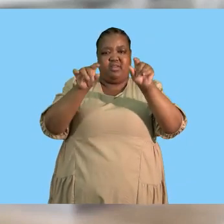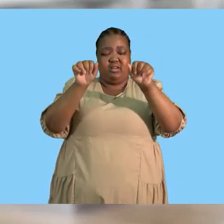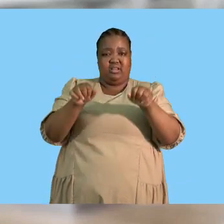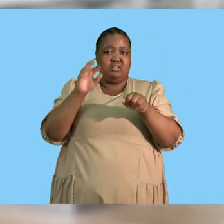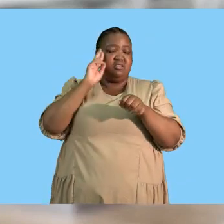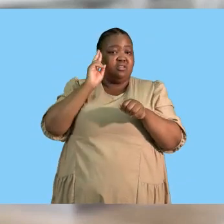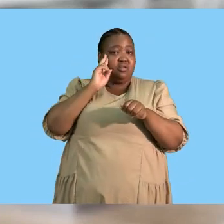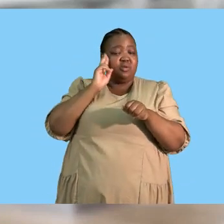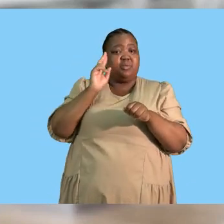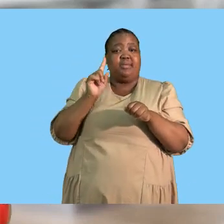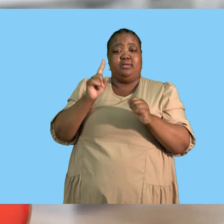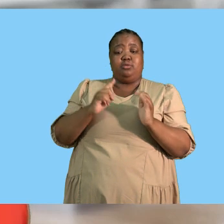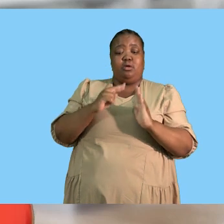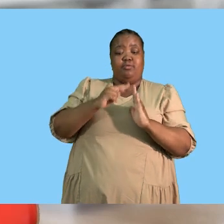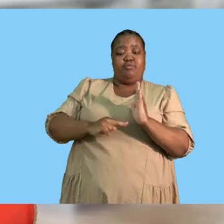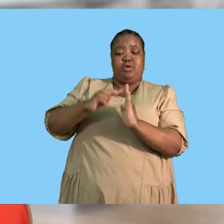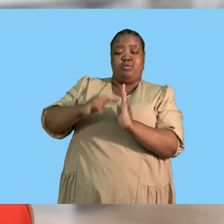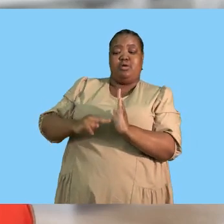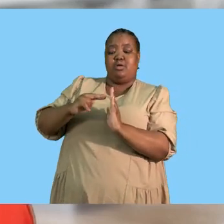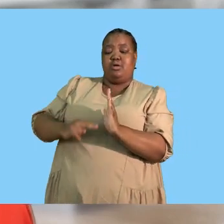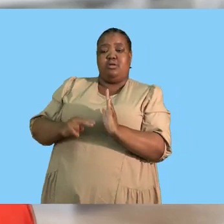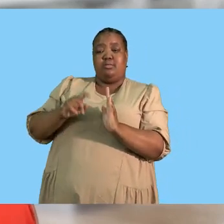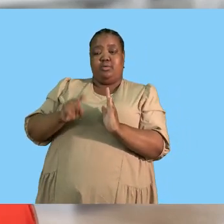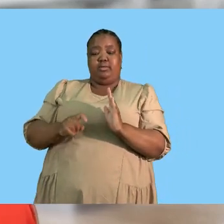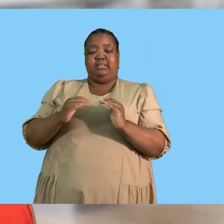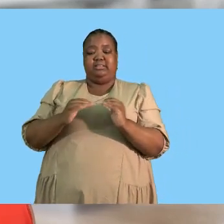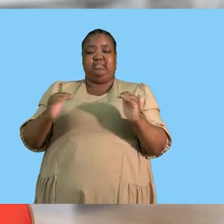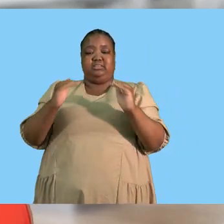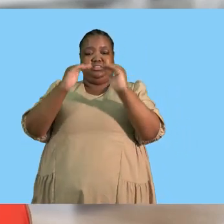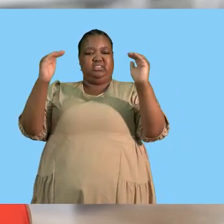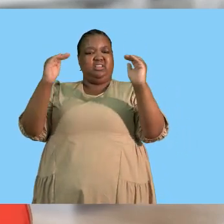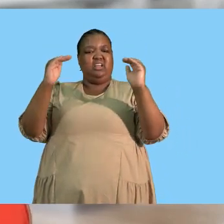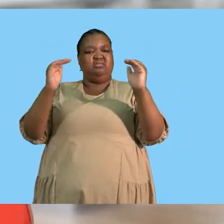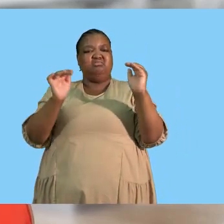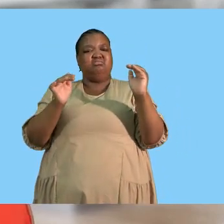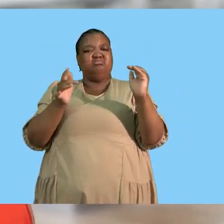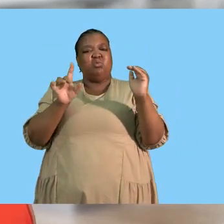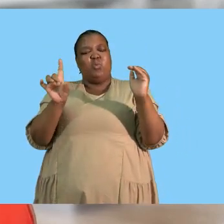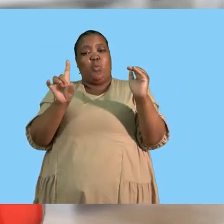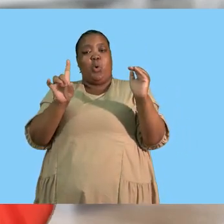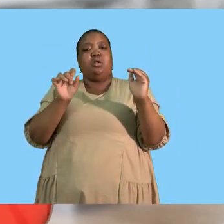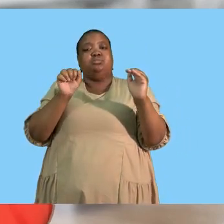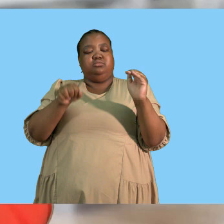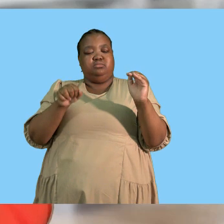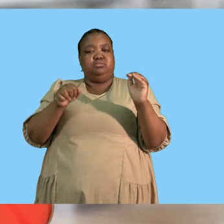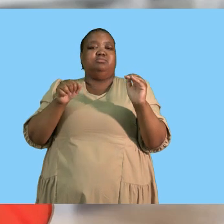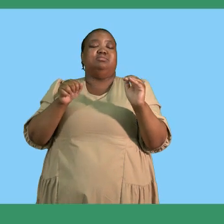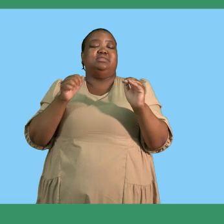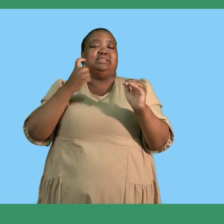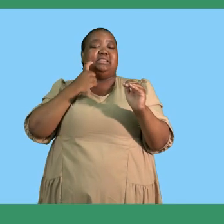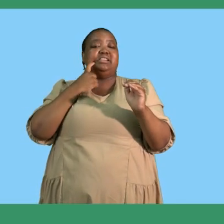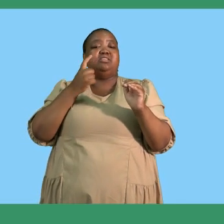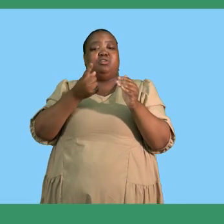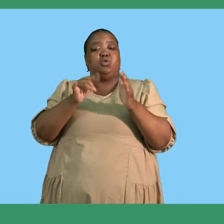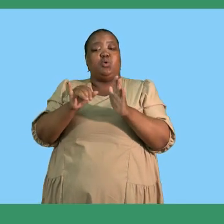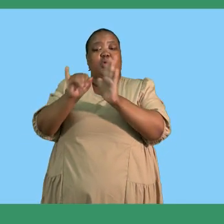you to do that, you must read and find out what is each stage about, which will then make it easier for you